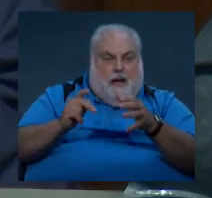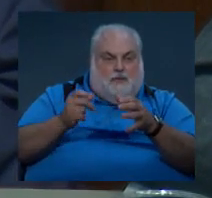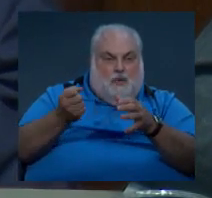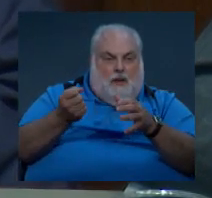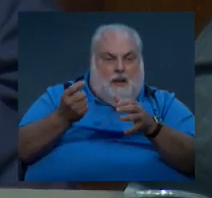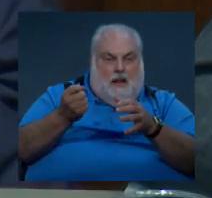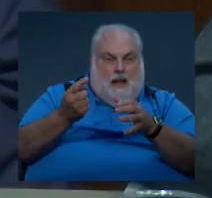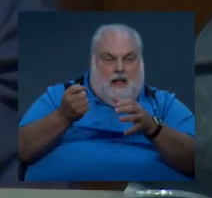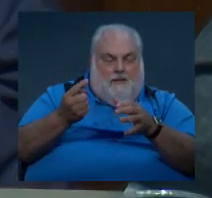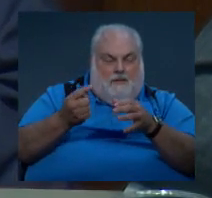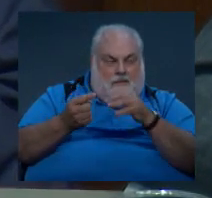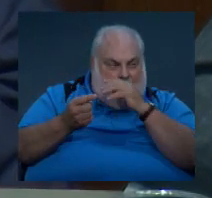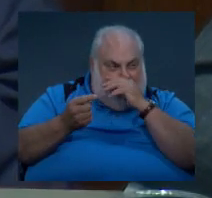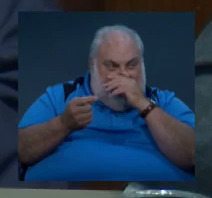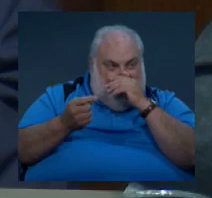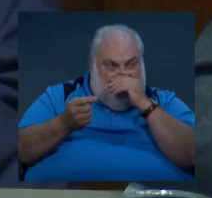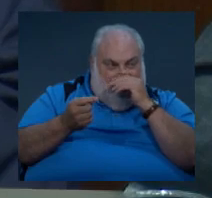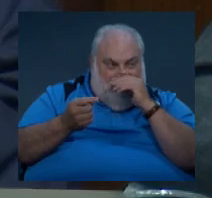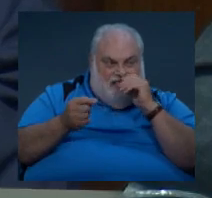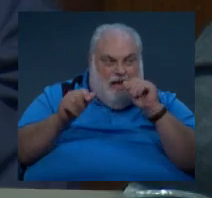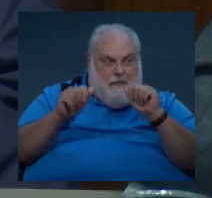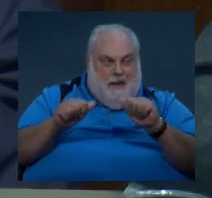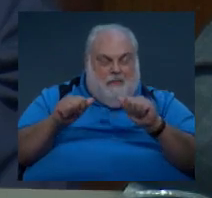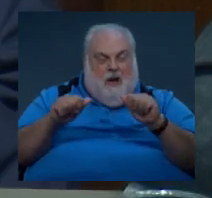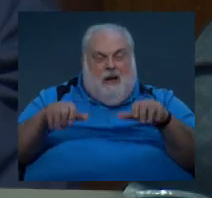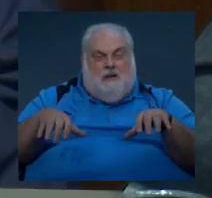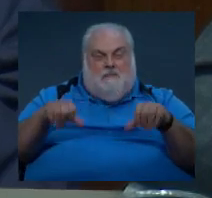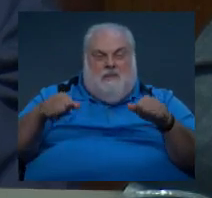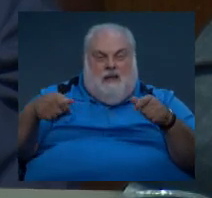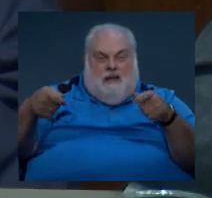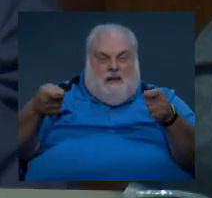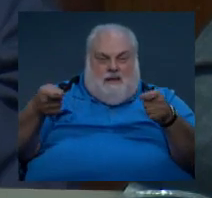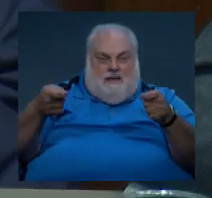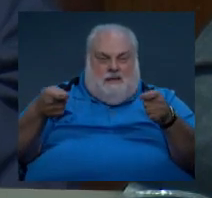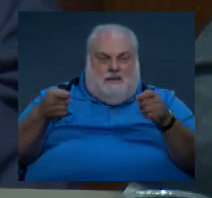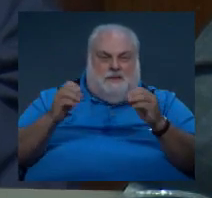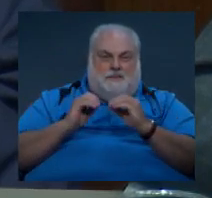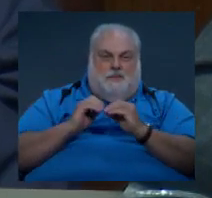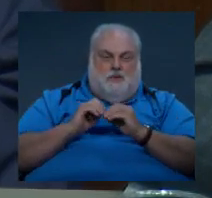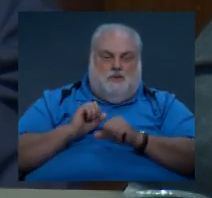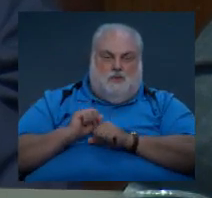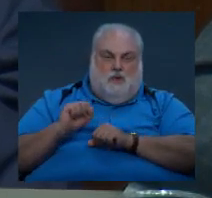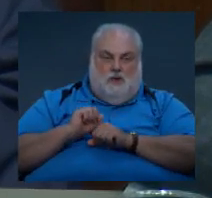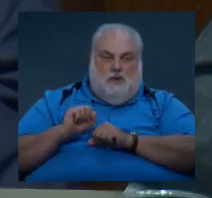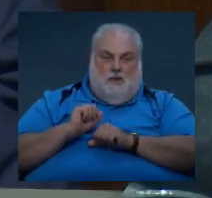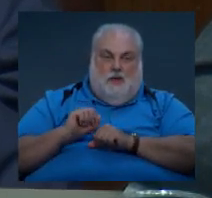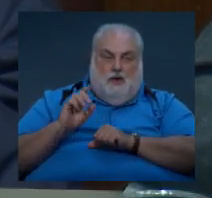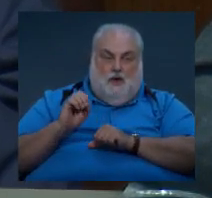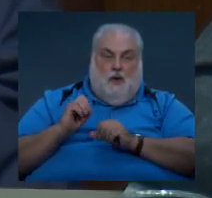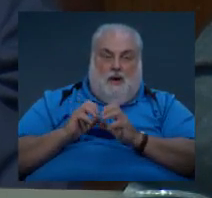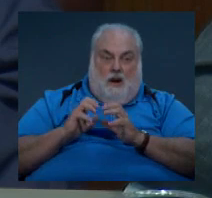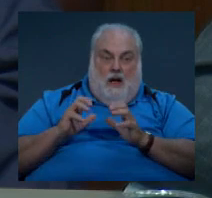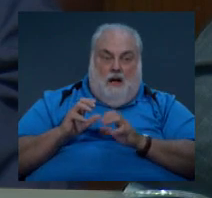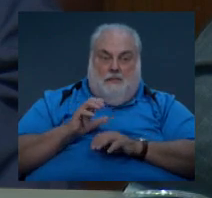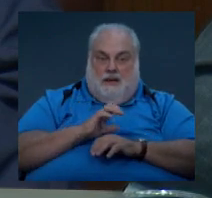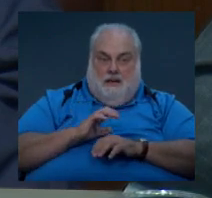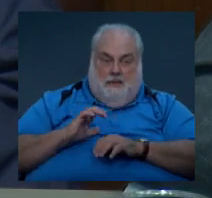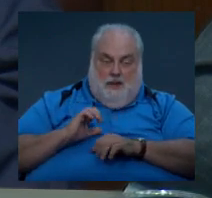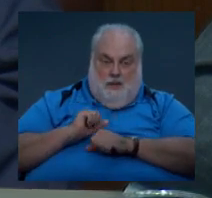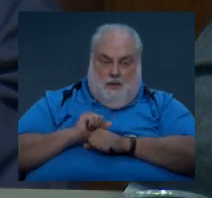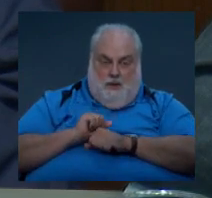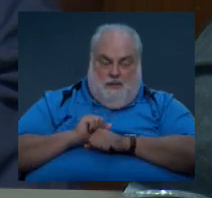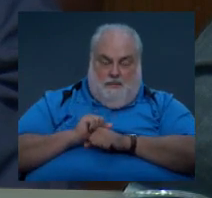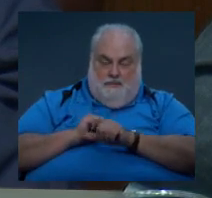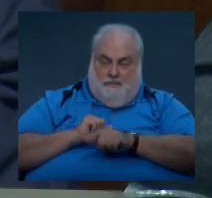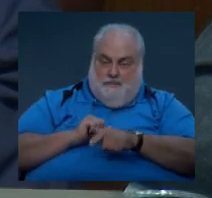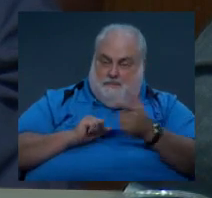membership by 2 in order to be able to do more committee work. They do a lot of their work by committee. Usually